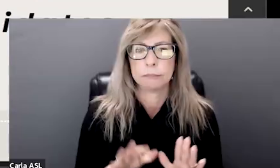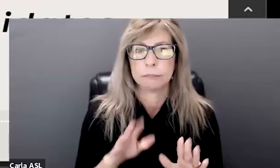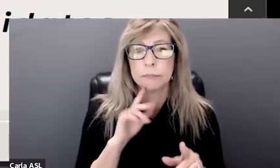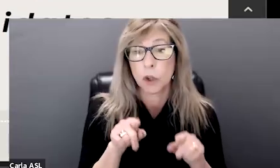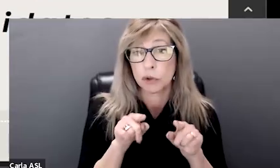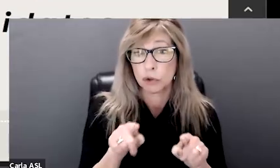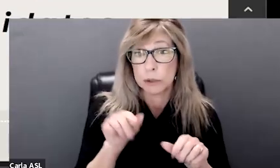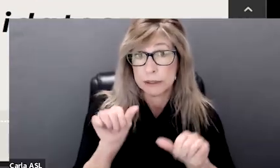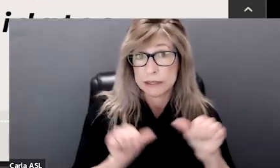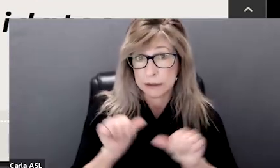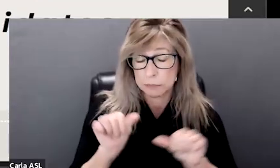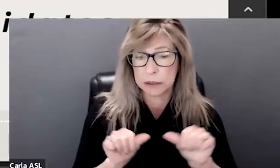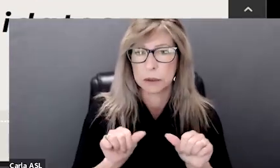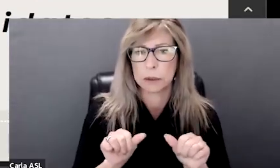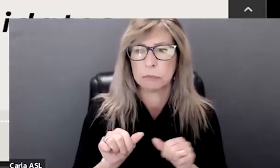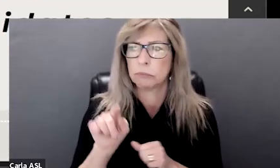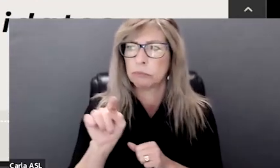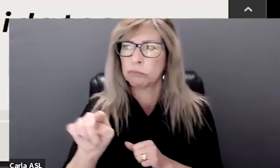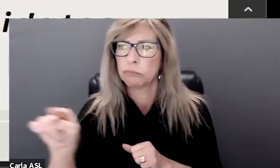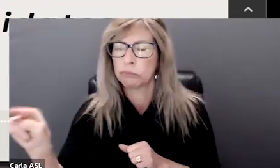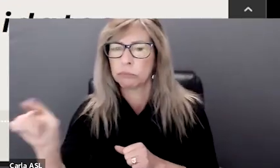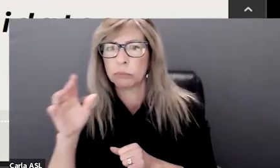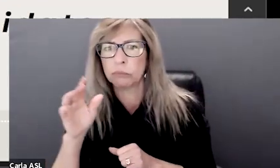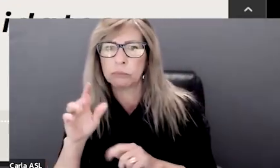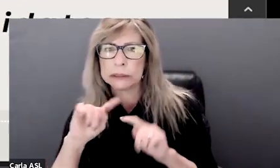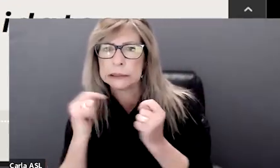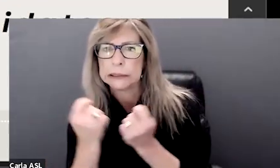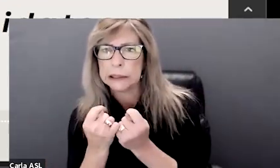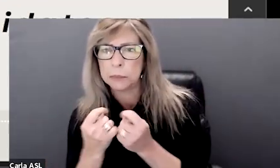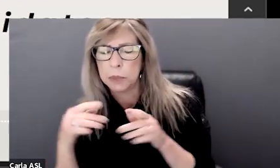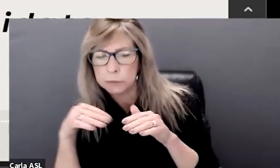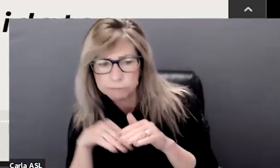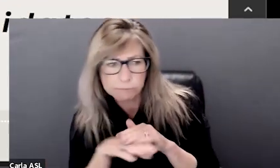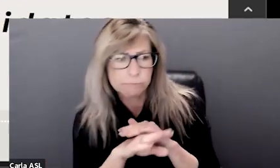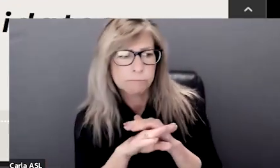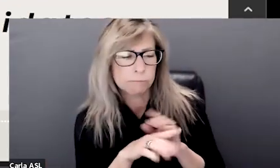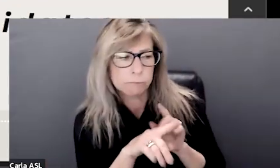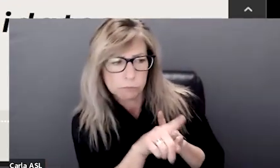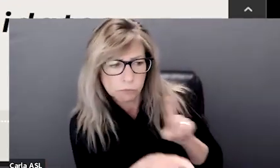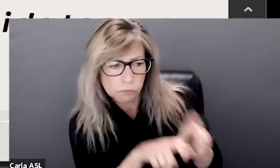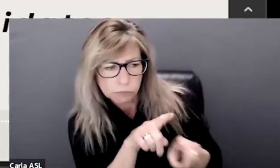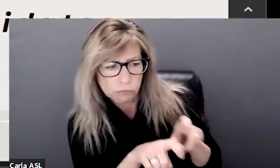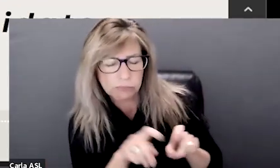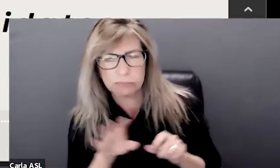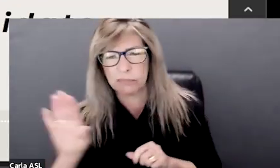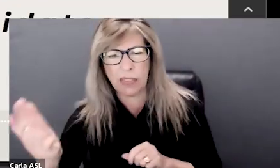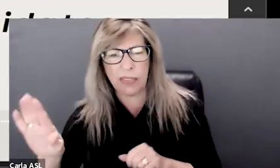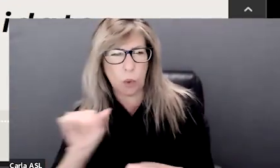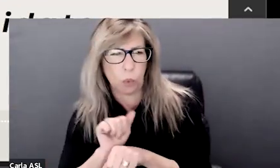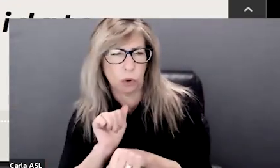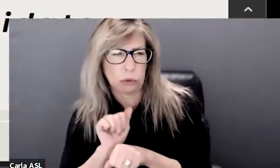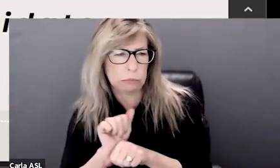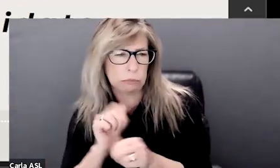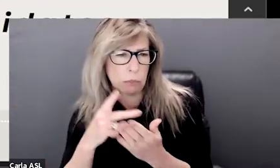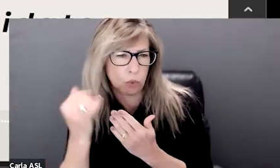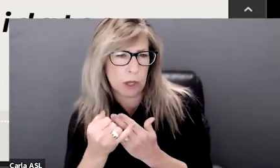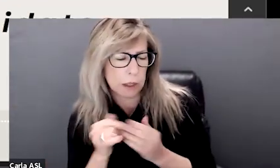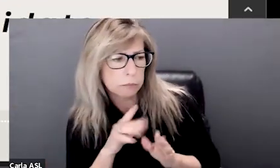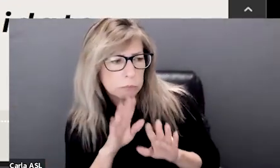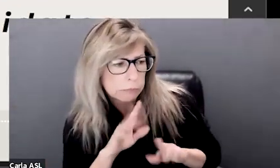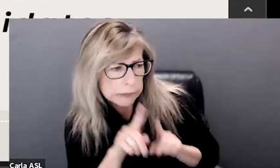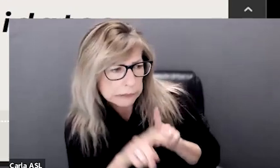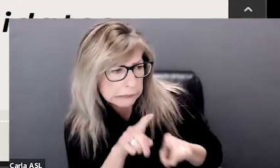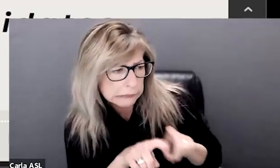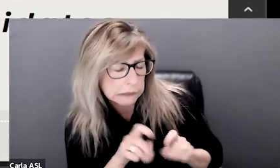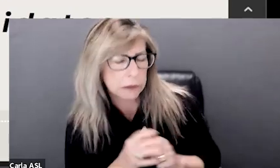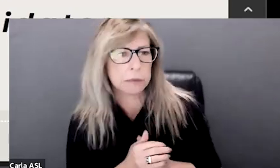room periodically to quietly ask you questions about a project that they are working on. At the